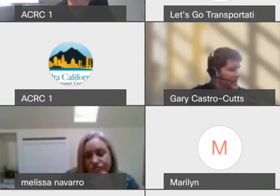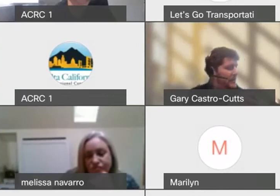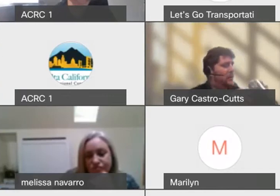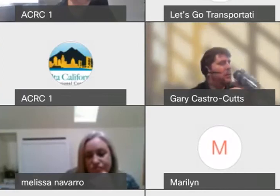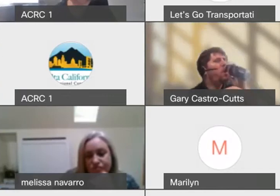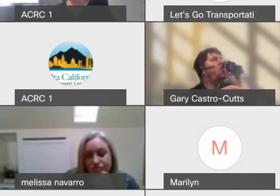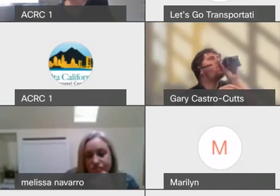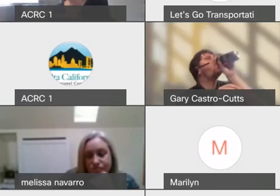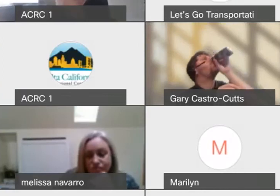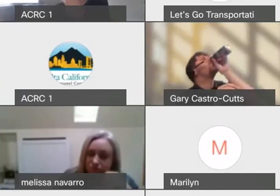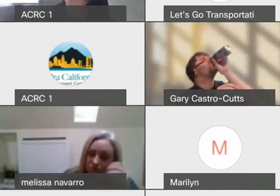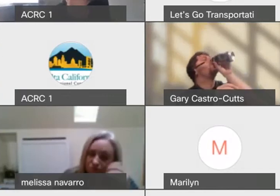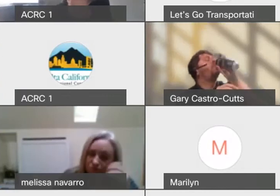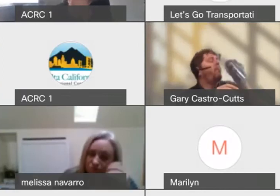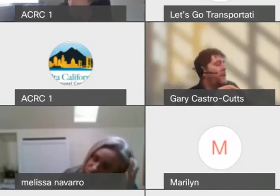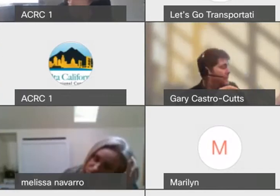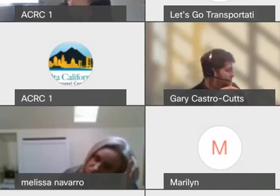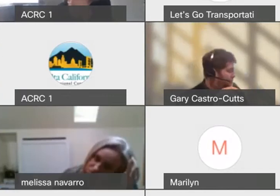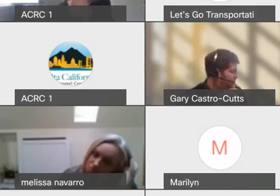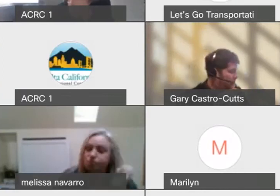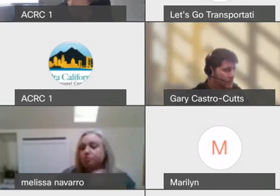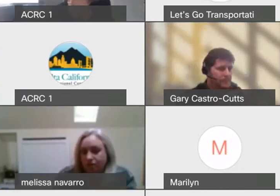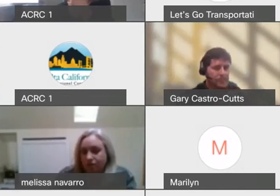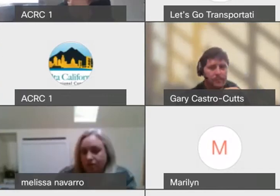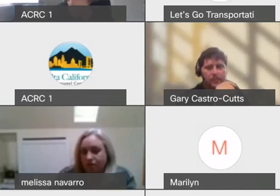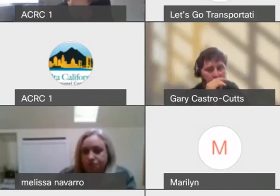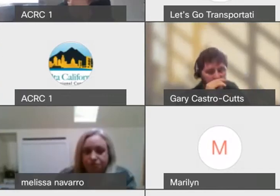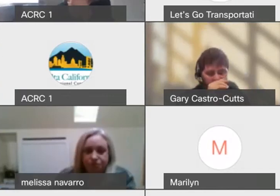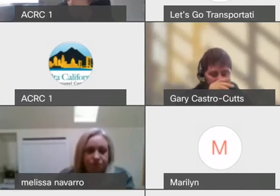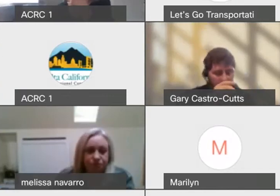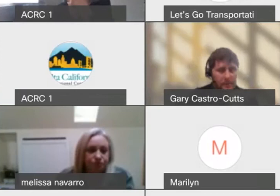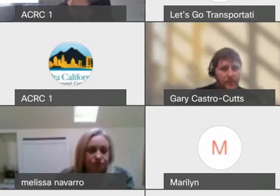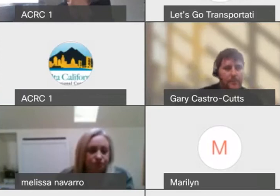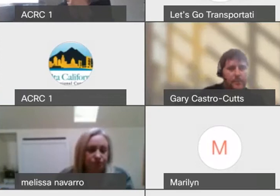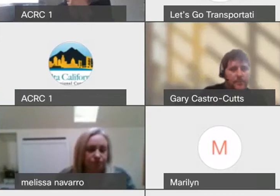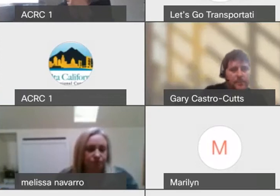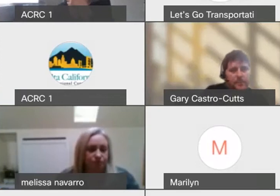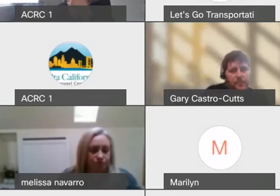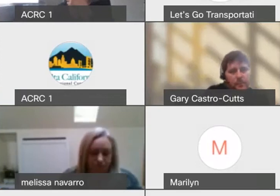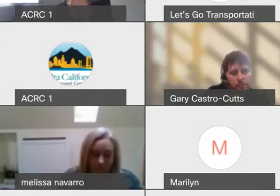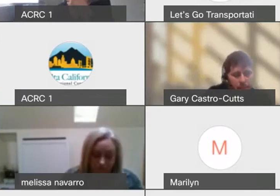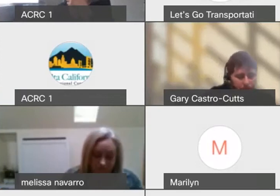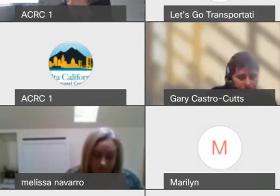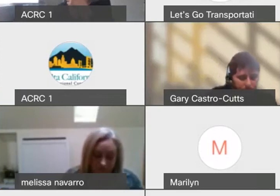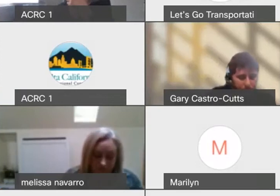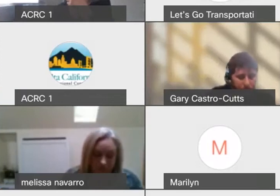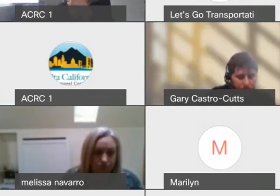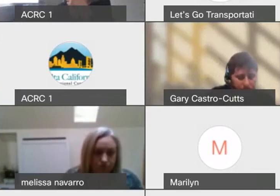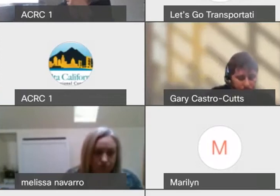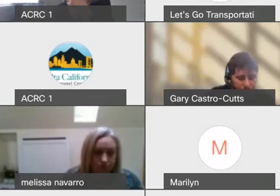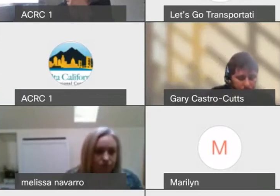to service providers, I think it's certainly worthwhile. Have they sent a notice out yet? I haven't seen anything come